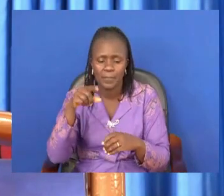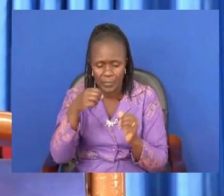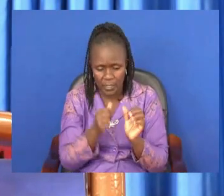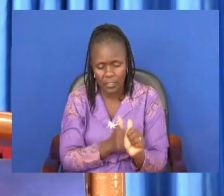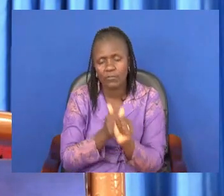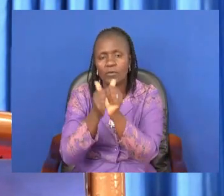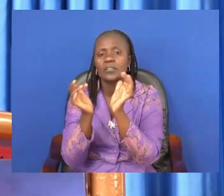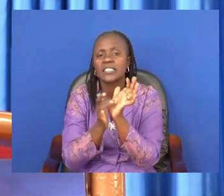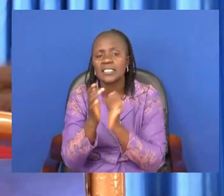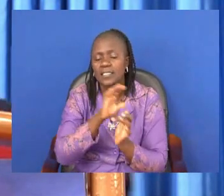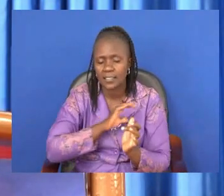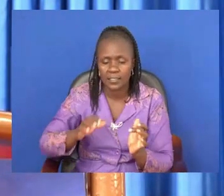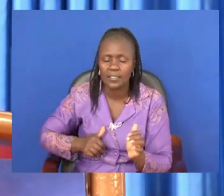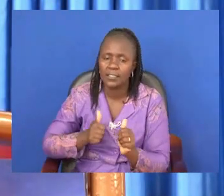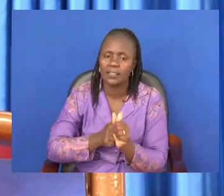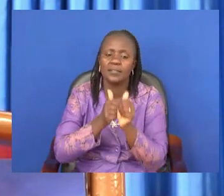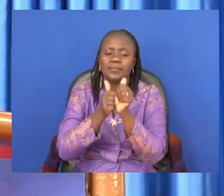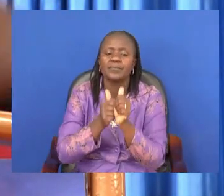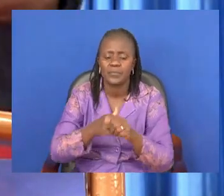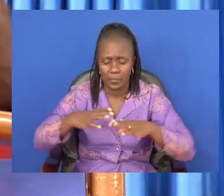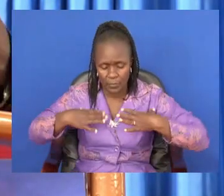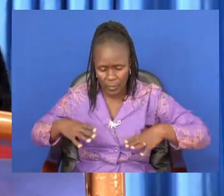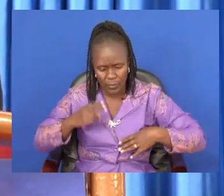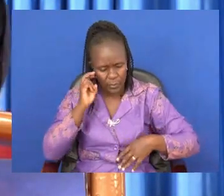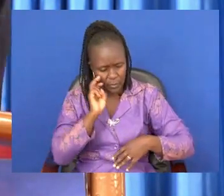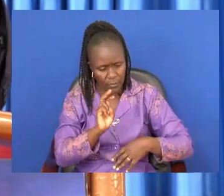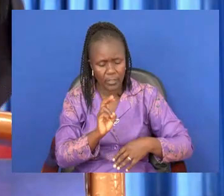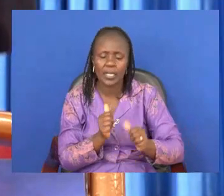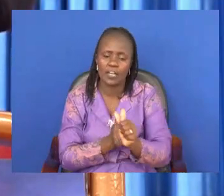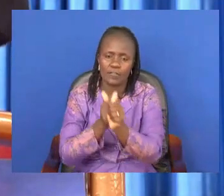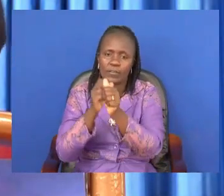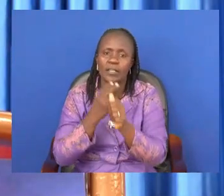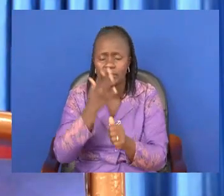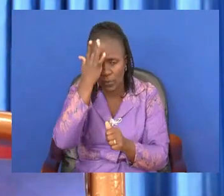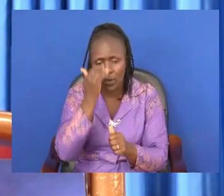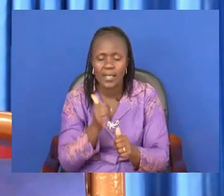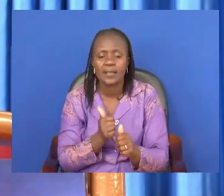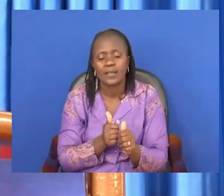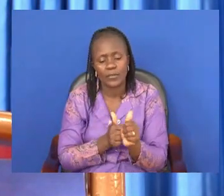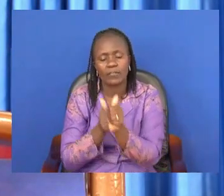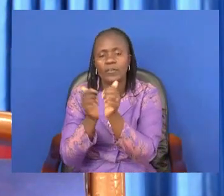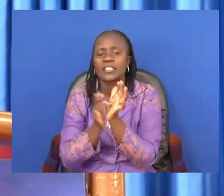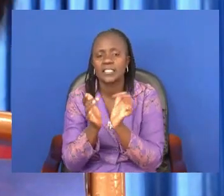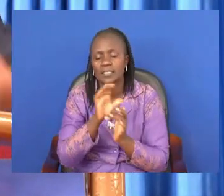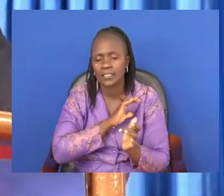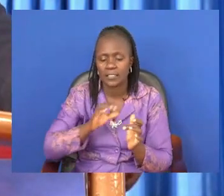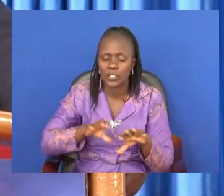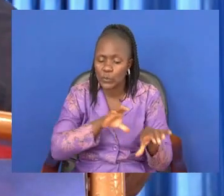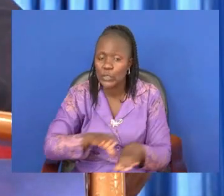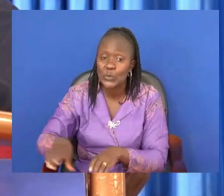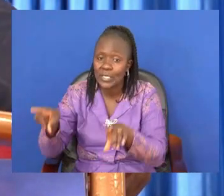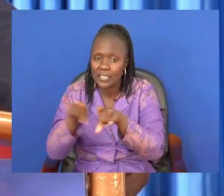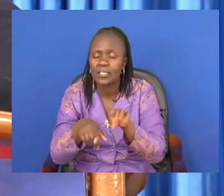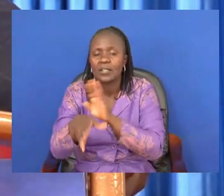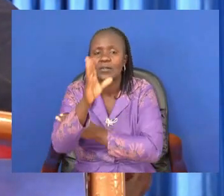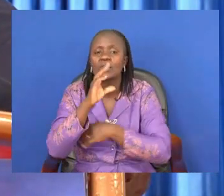follow Jesus Christ and let other people look at us and follow us. Why? Because we are following Jesus Christ. And if you do that,